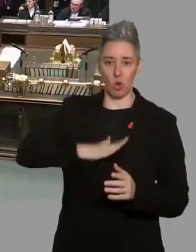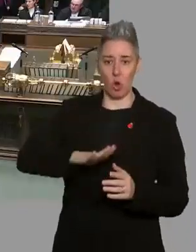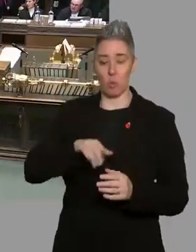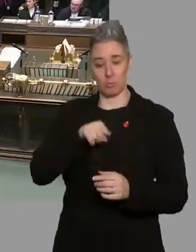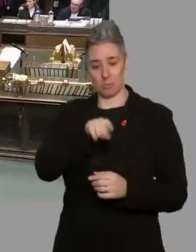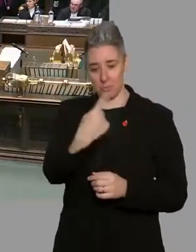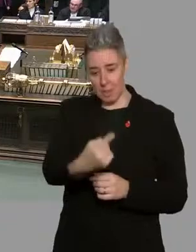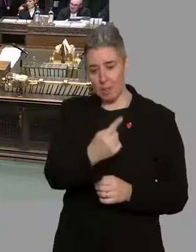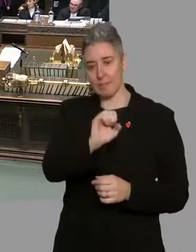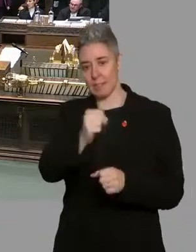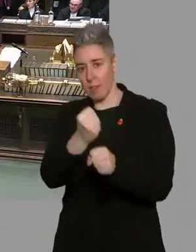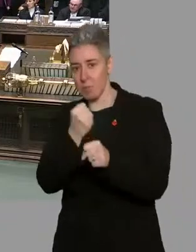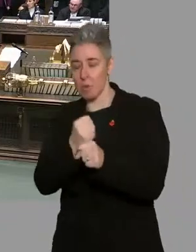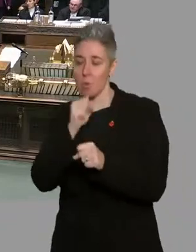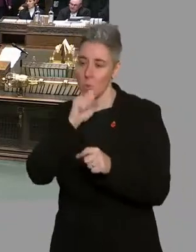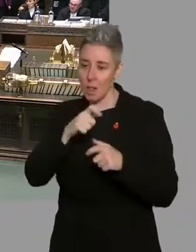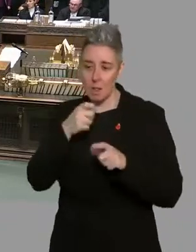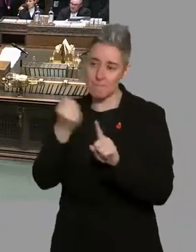home?